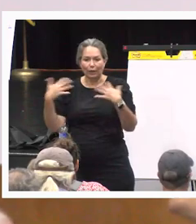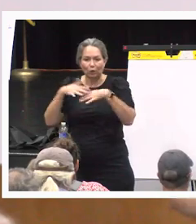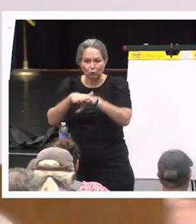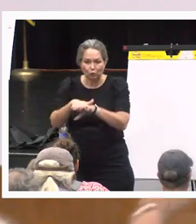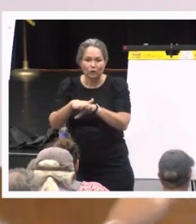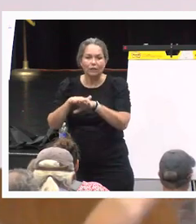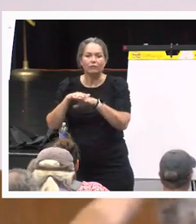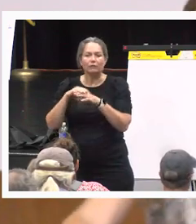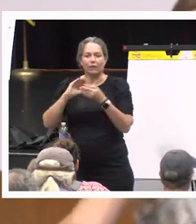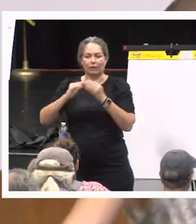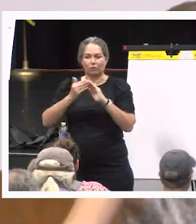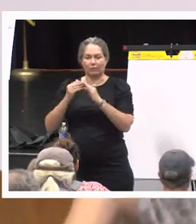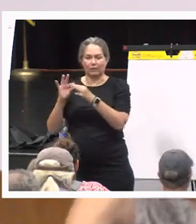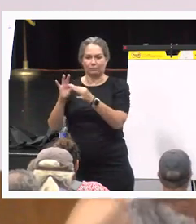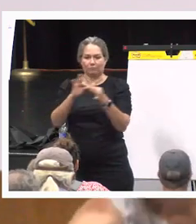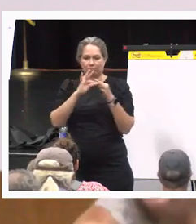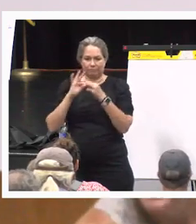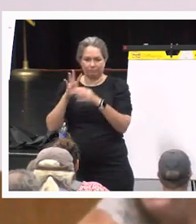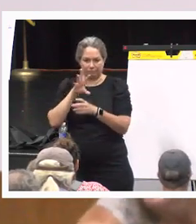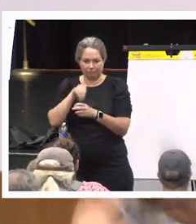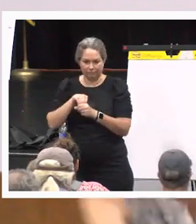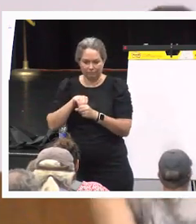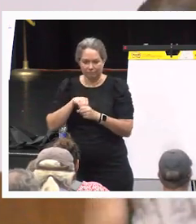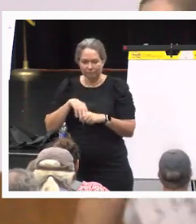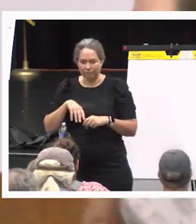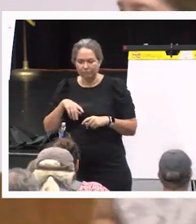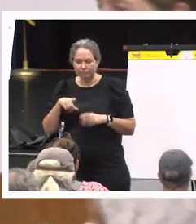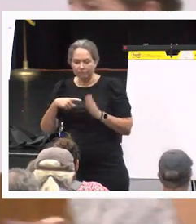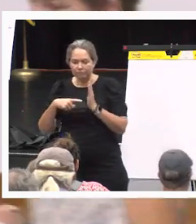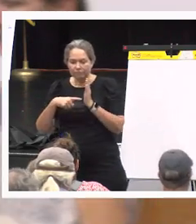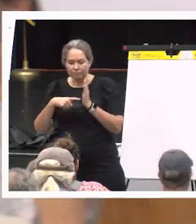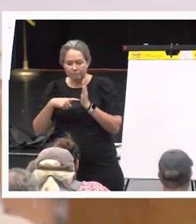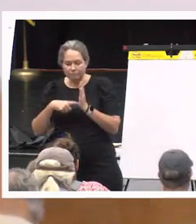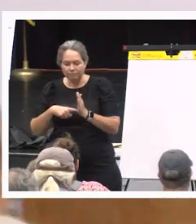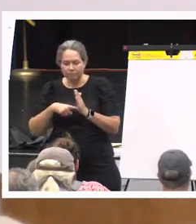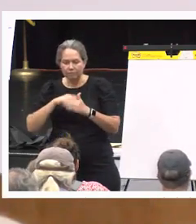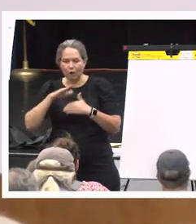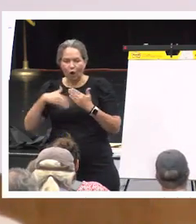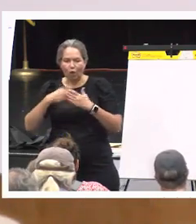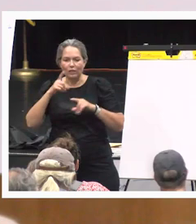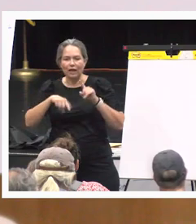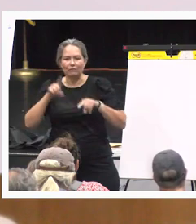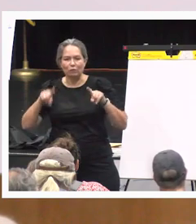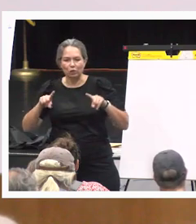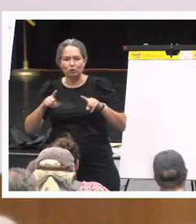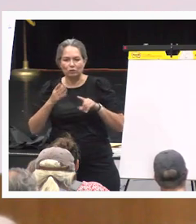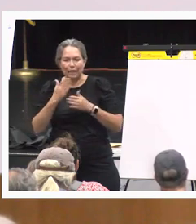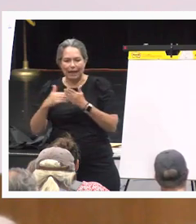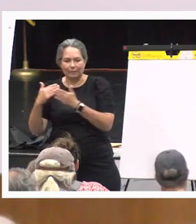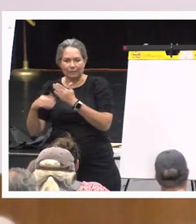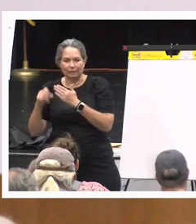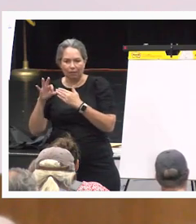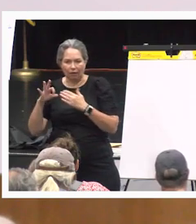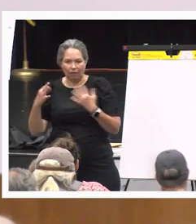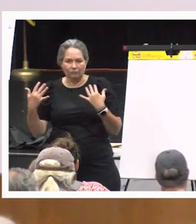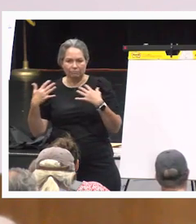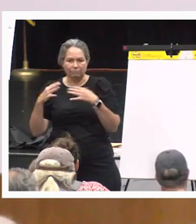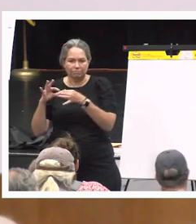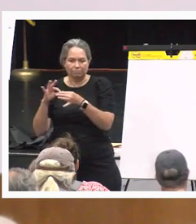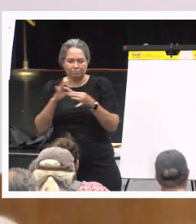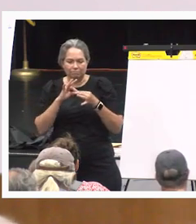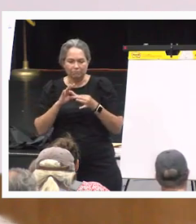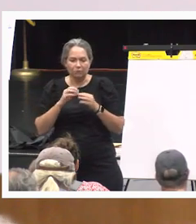engagement, foster key leadership on diverse aspects of recovery and resilience. The commission and its director would convene